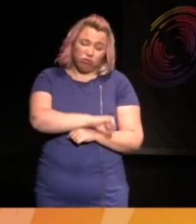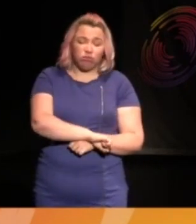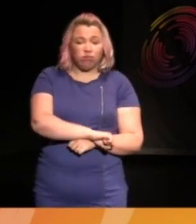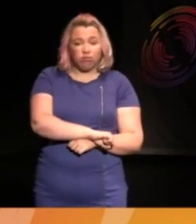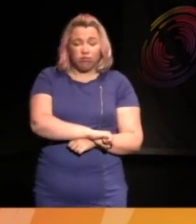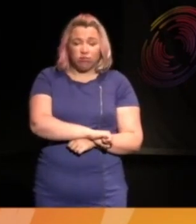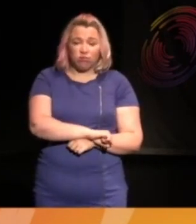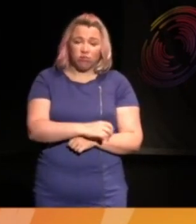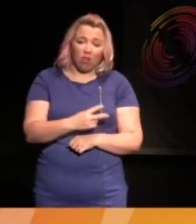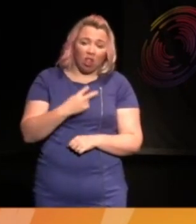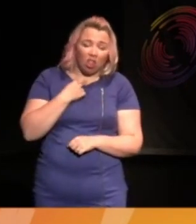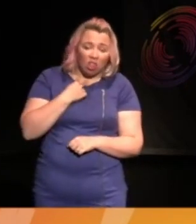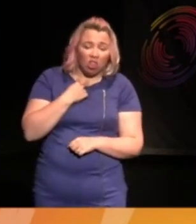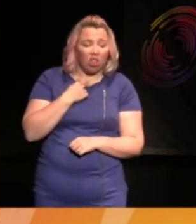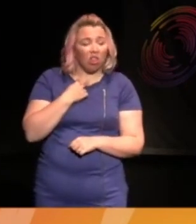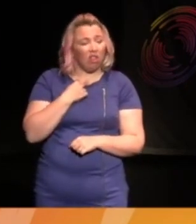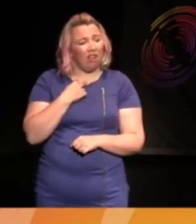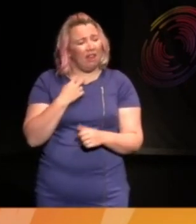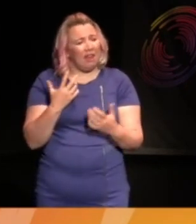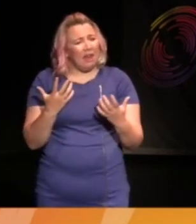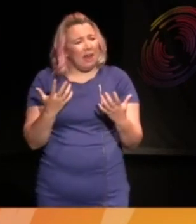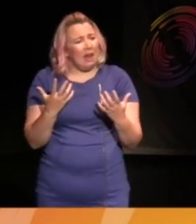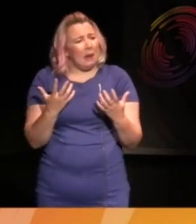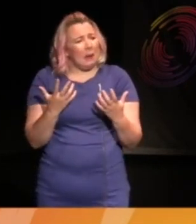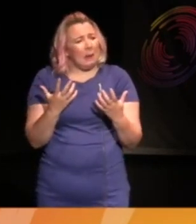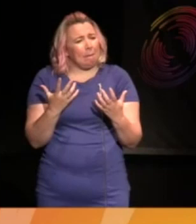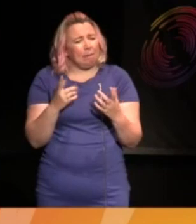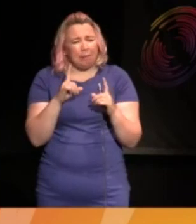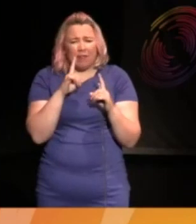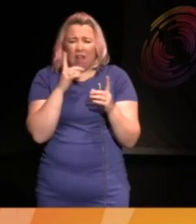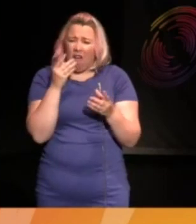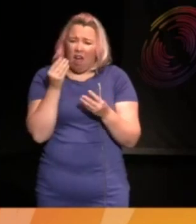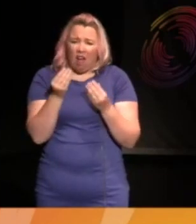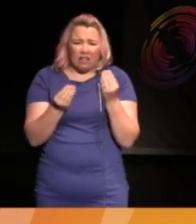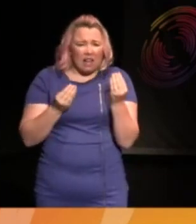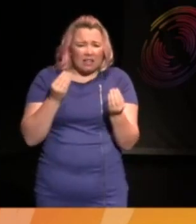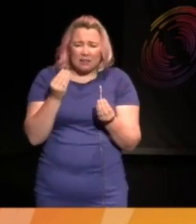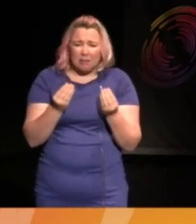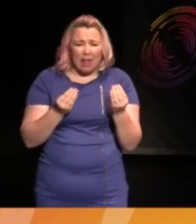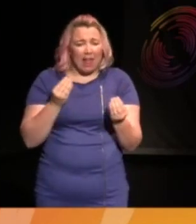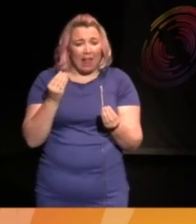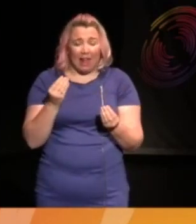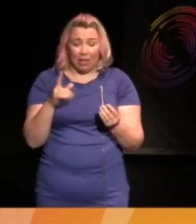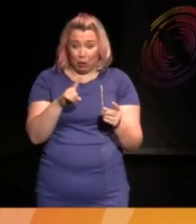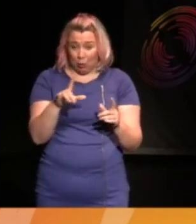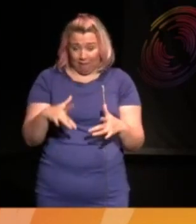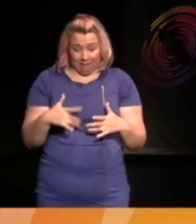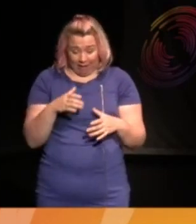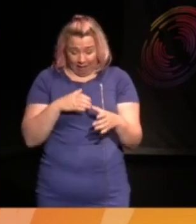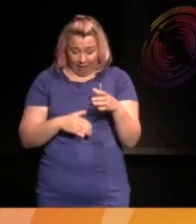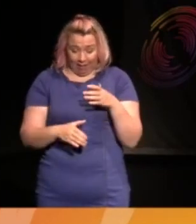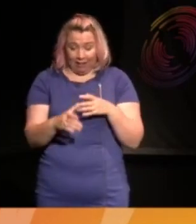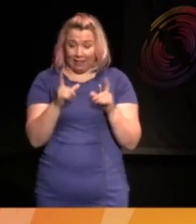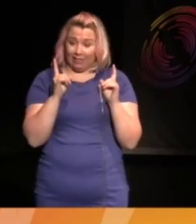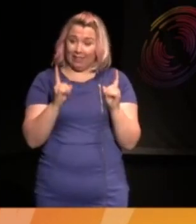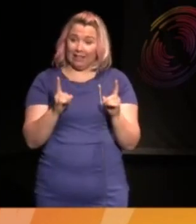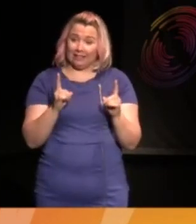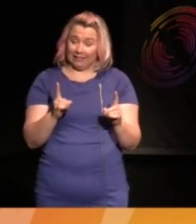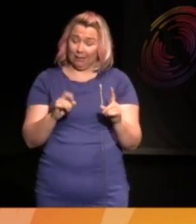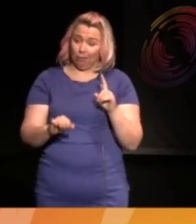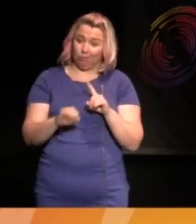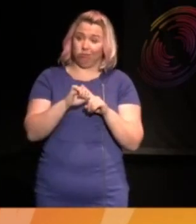and I can't really express until you've felt it. If you, for